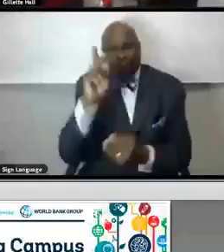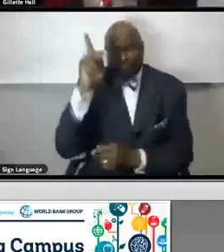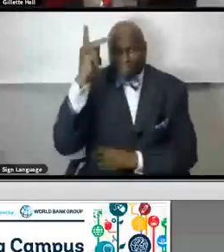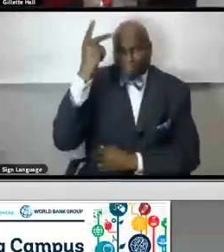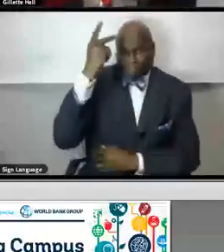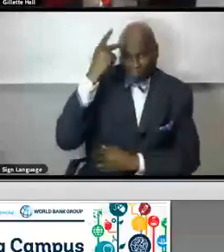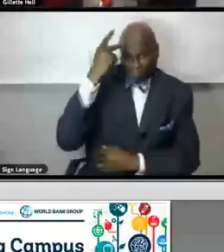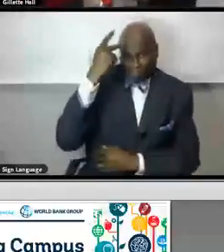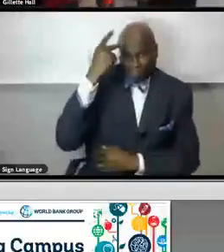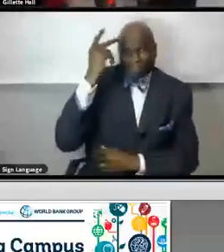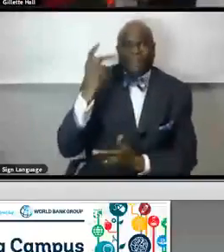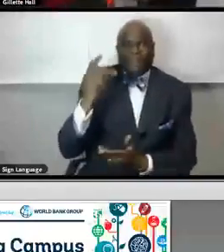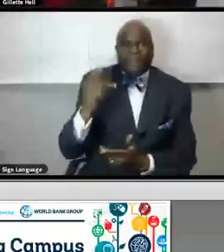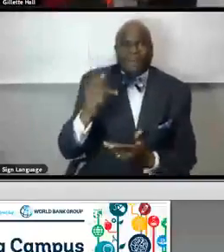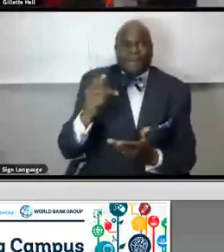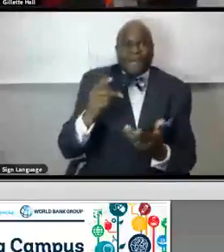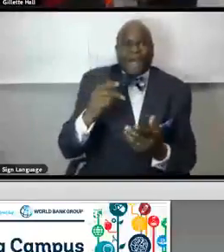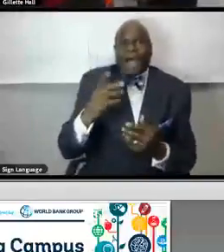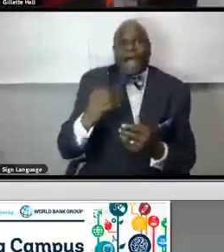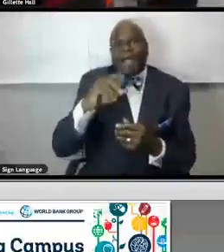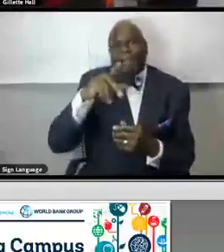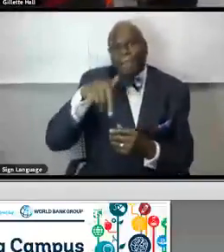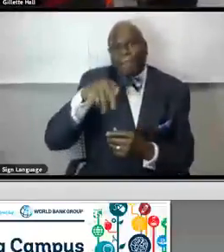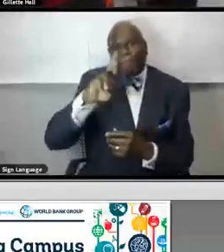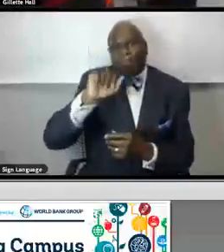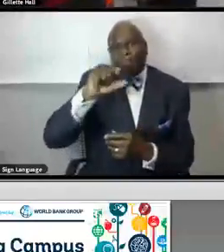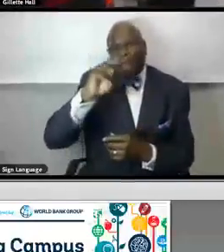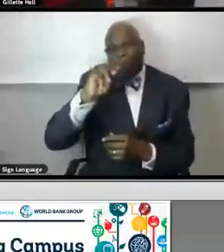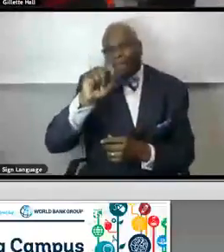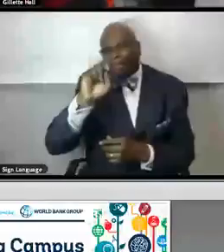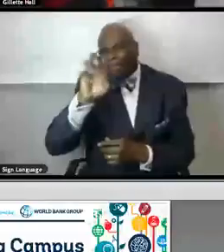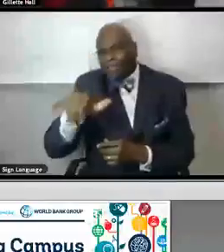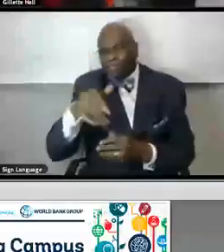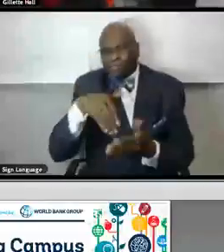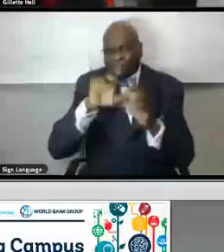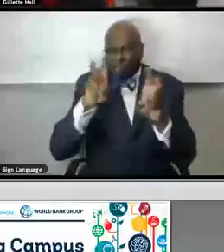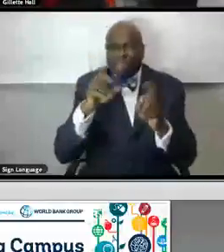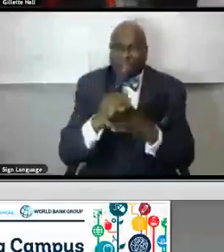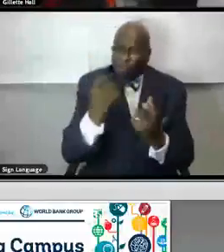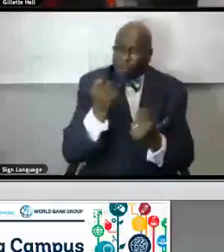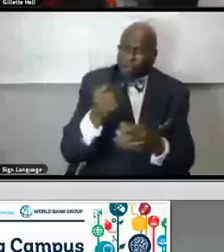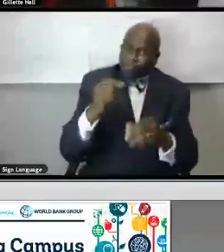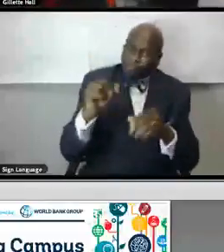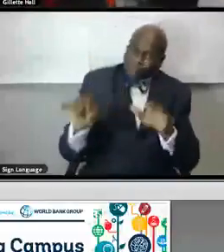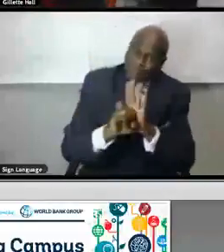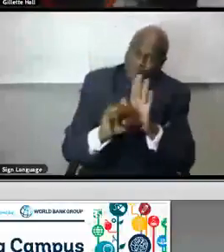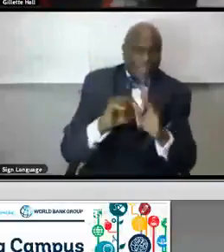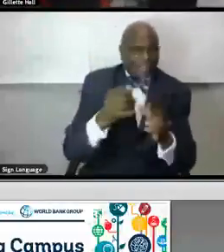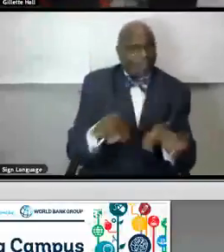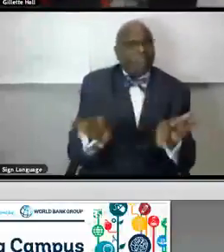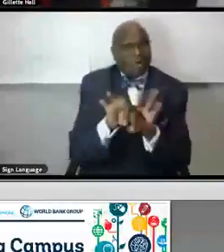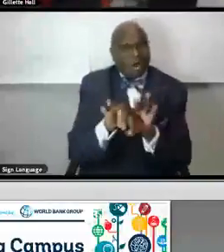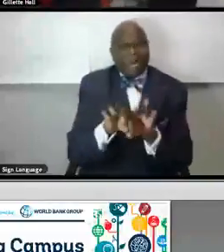politically and pragmatically to address that issue. So I want to underscore it is critical, but